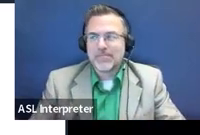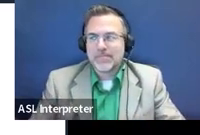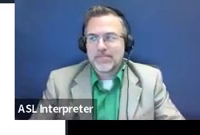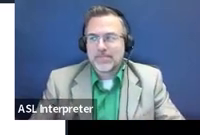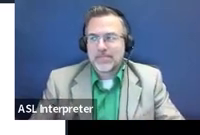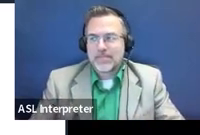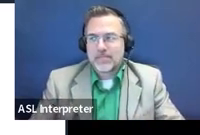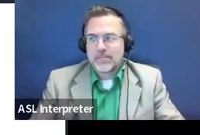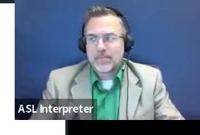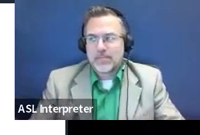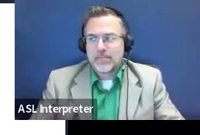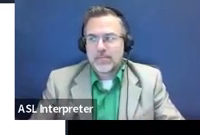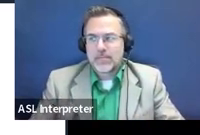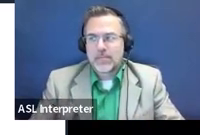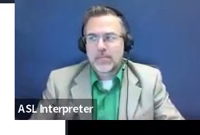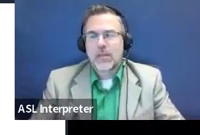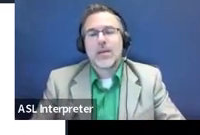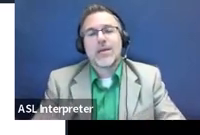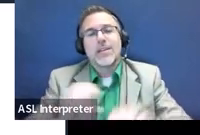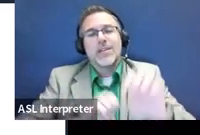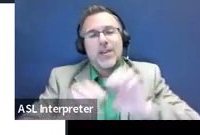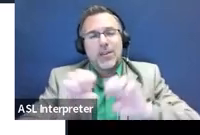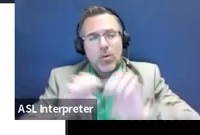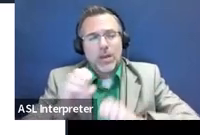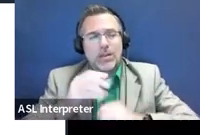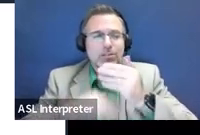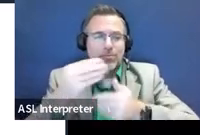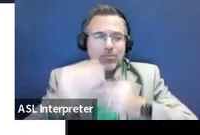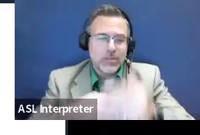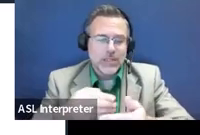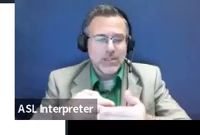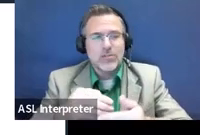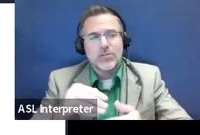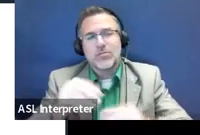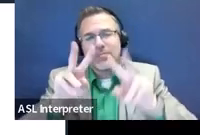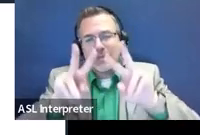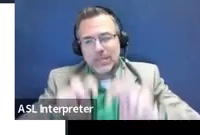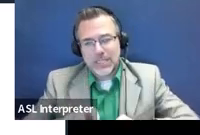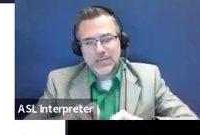describing those evaluation procedure, assessment, record or report the SAU,